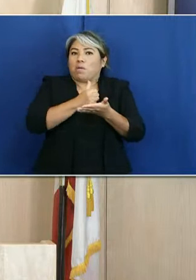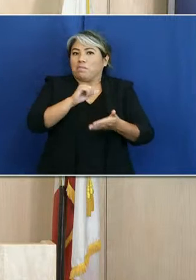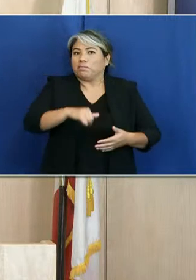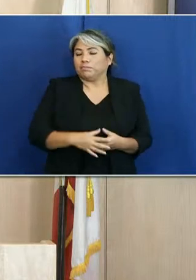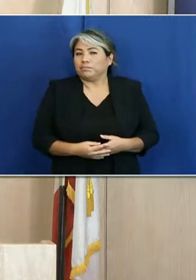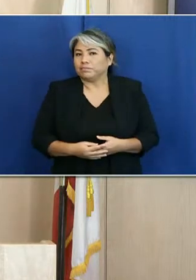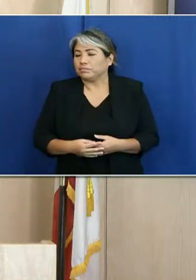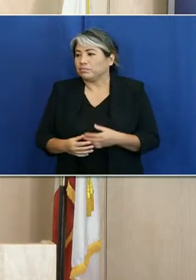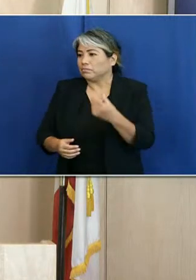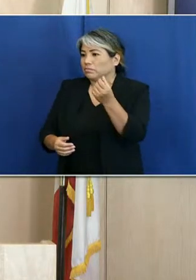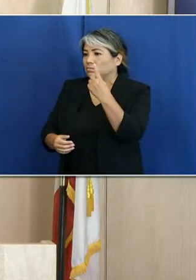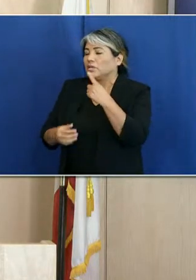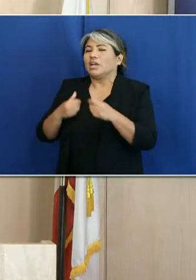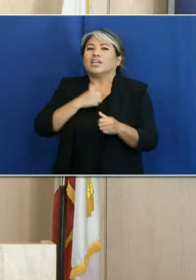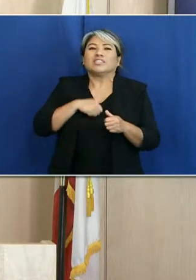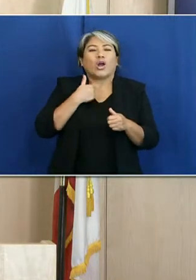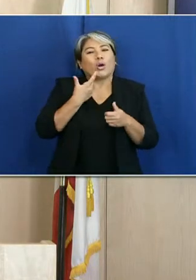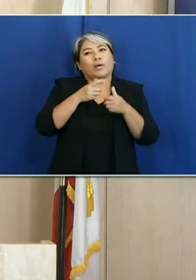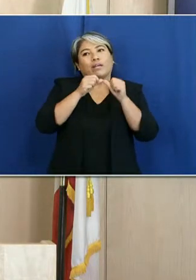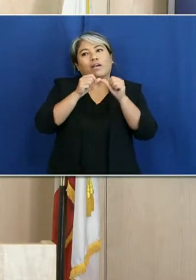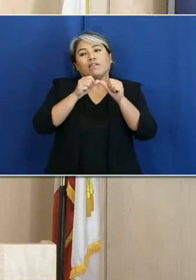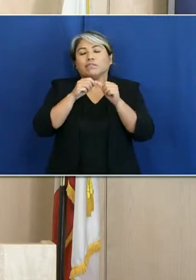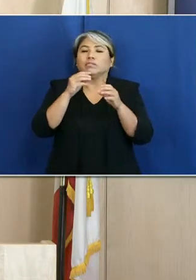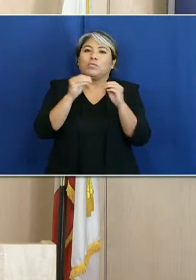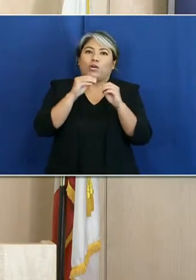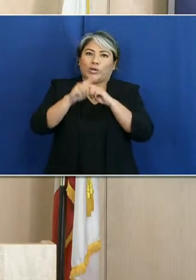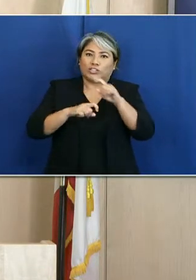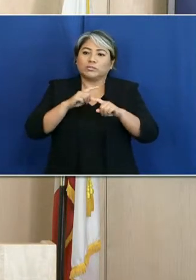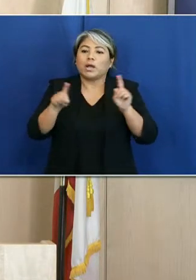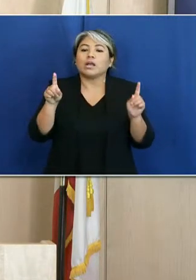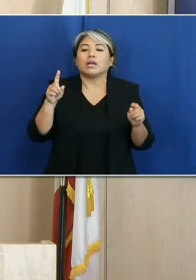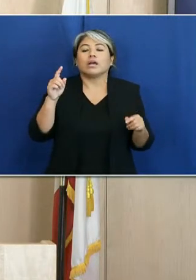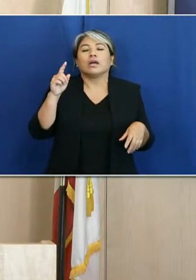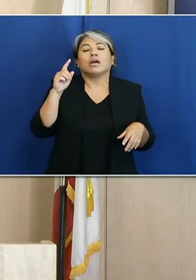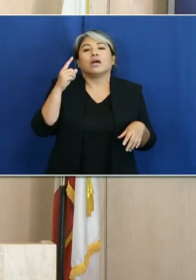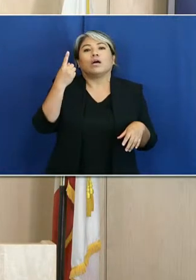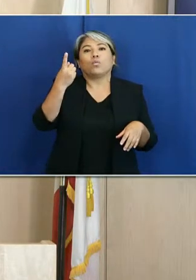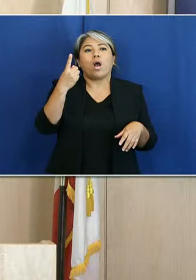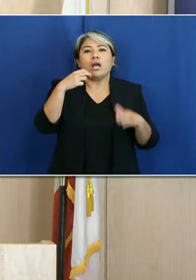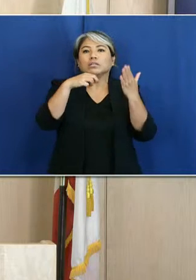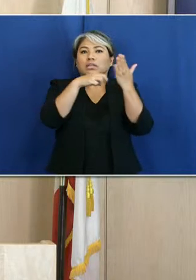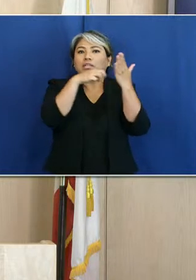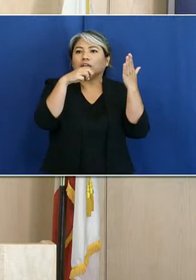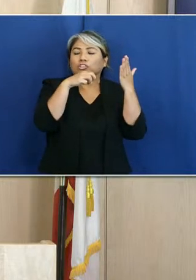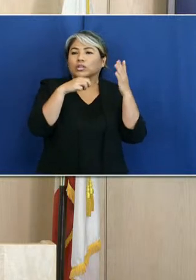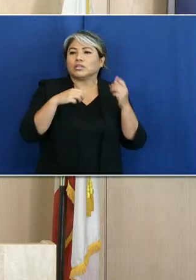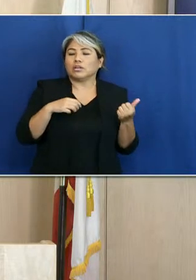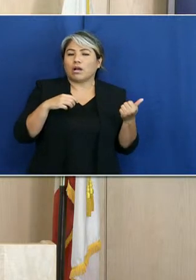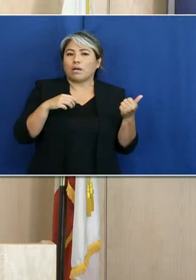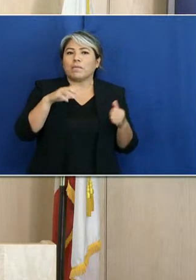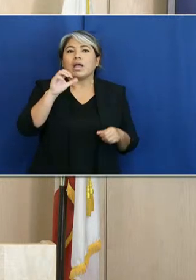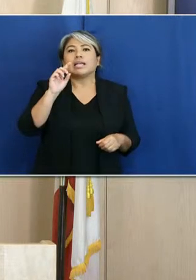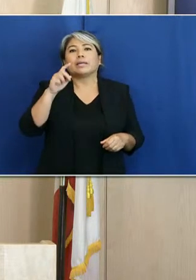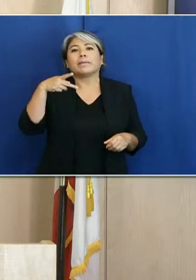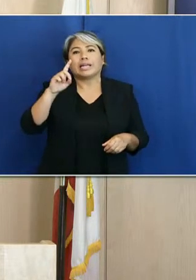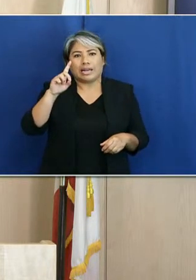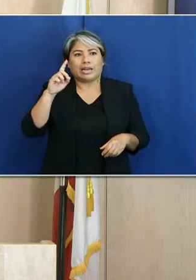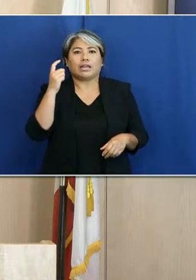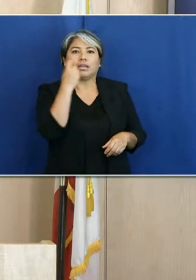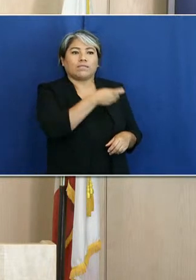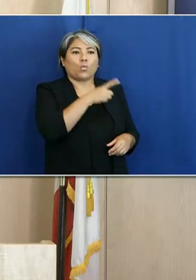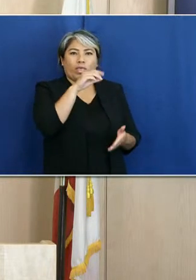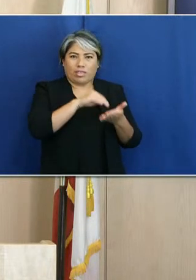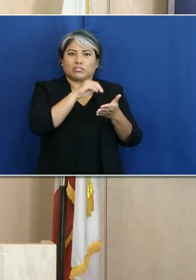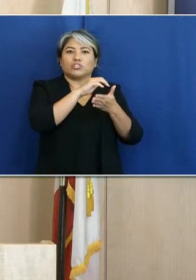So, sorry to keep on following us here, but so the one citation SCPD issued, that one will be